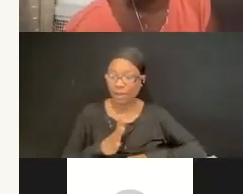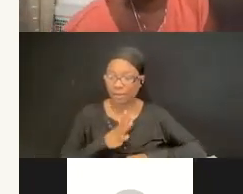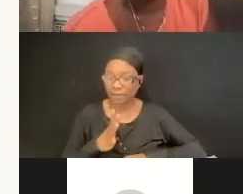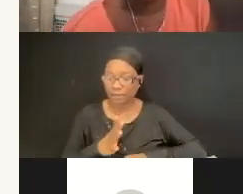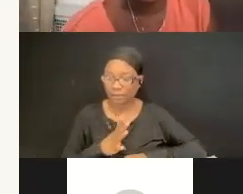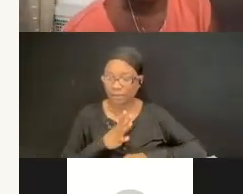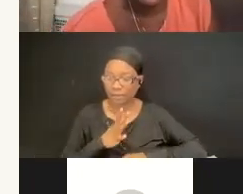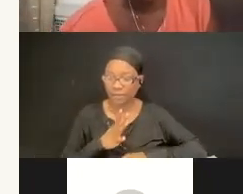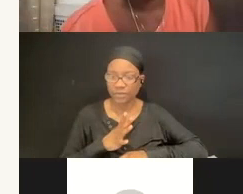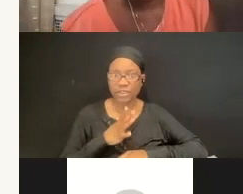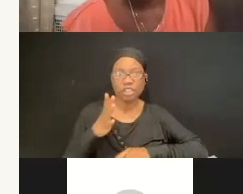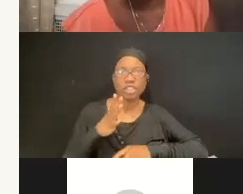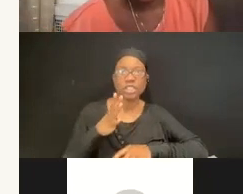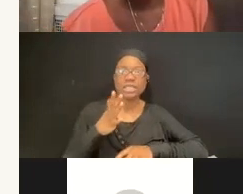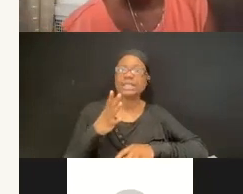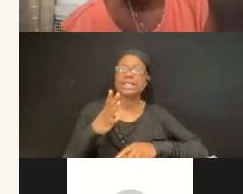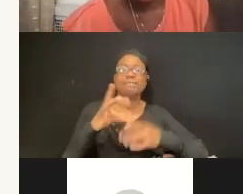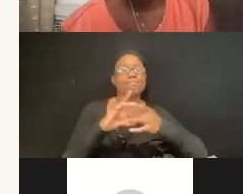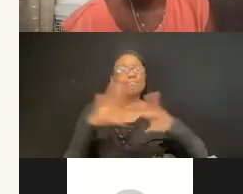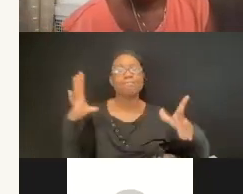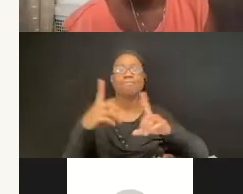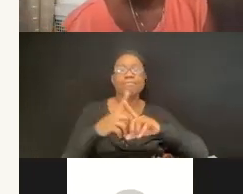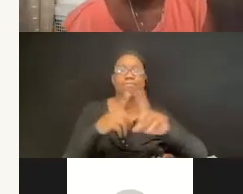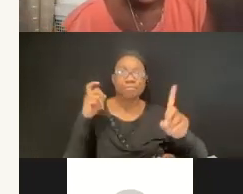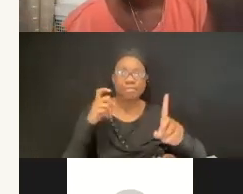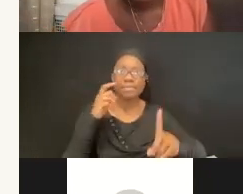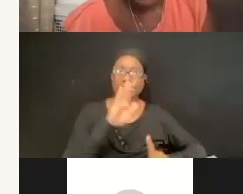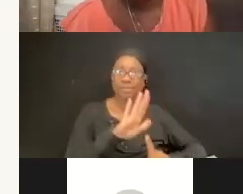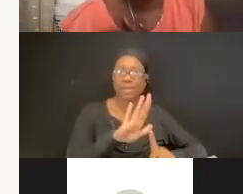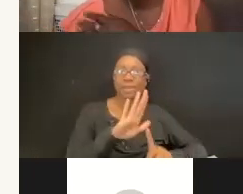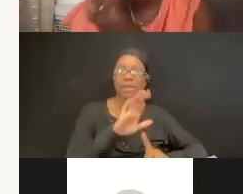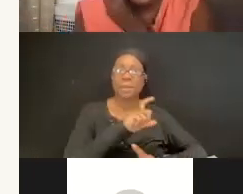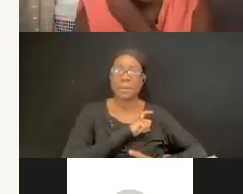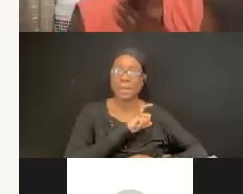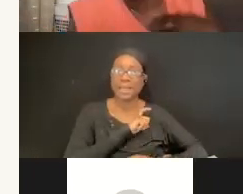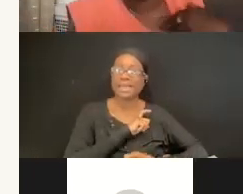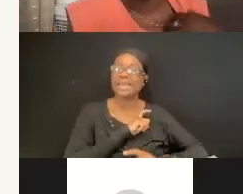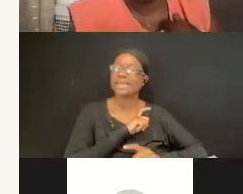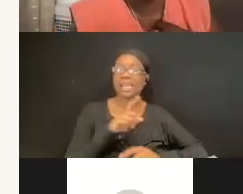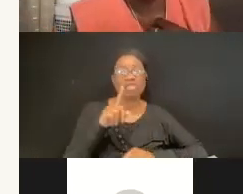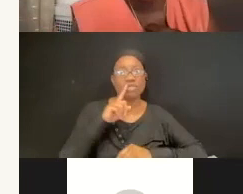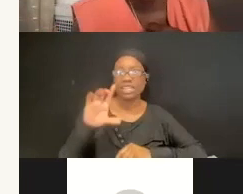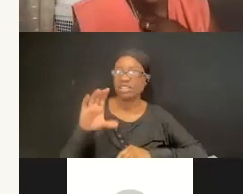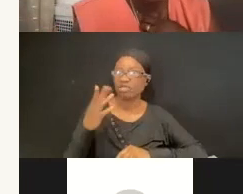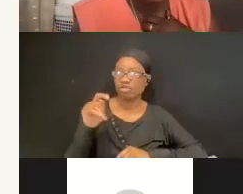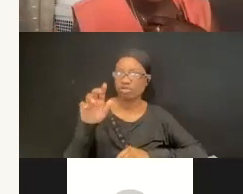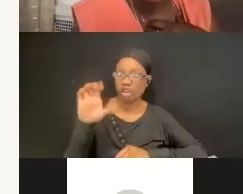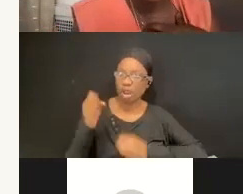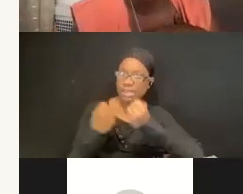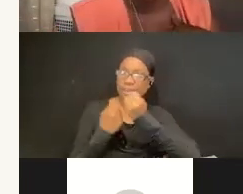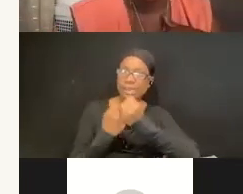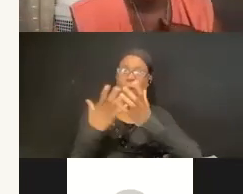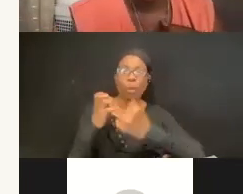trans folks in Charlotte have been advocating for the police to be out of Pride for a really long time, and castigated for